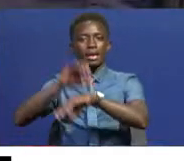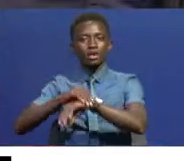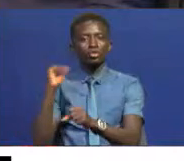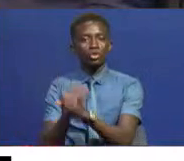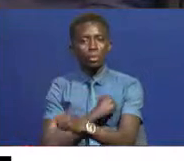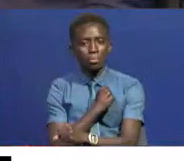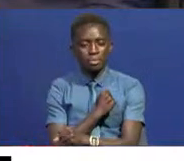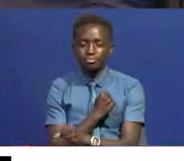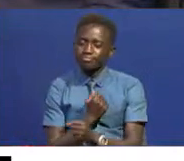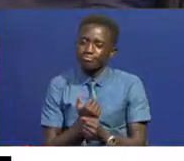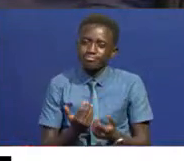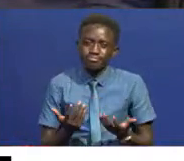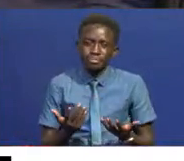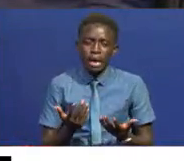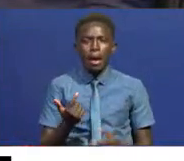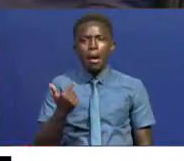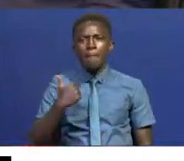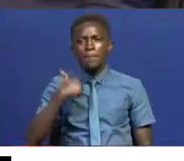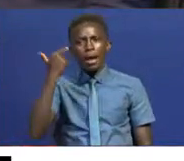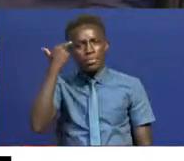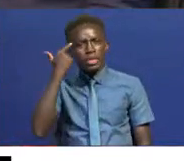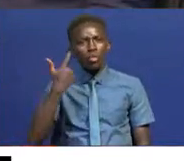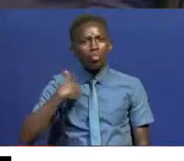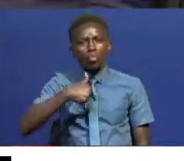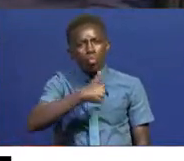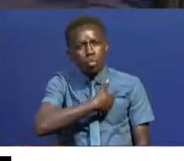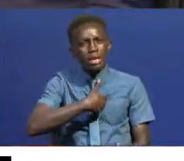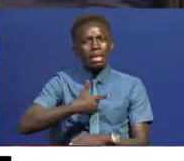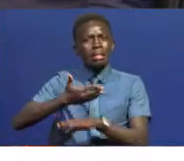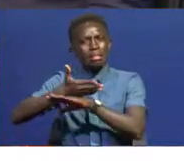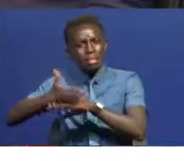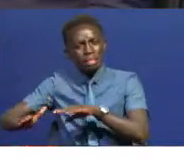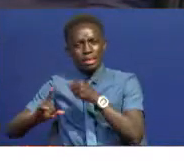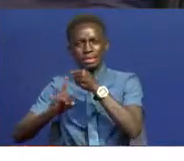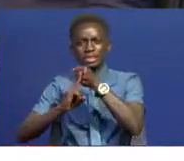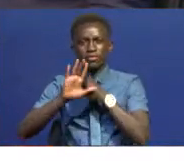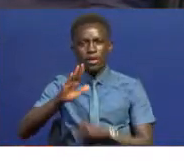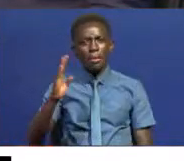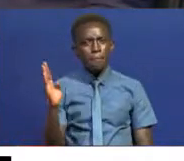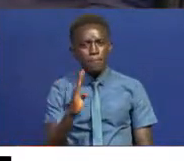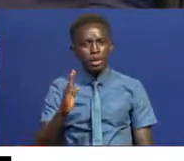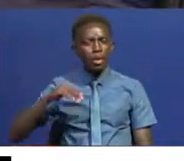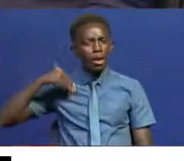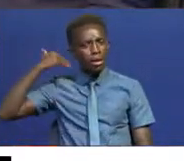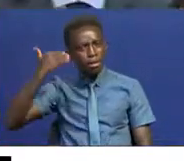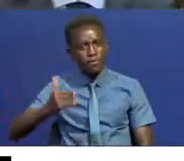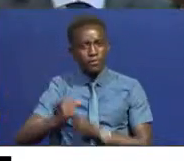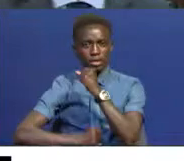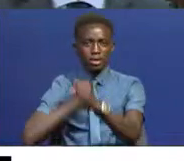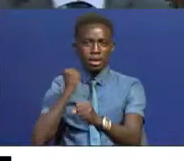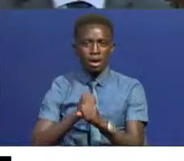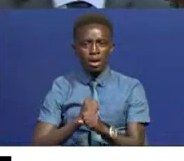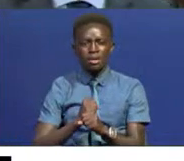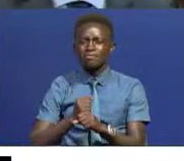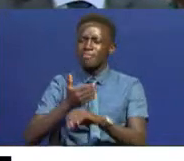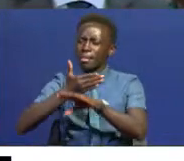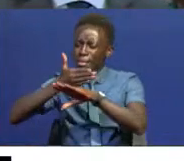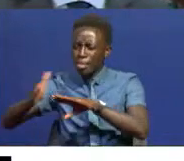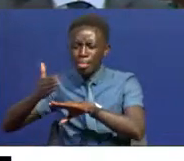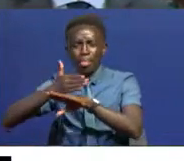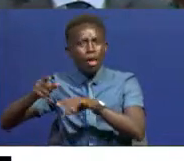I think it is, we spend 65 billion shillings every year on our